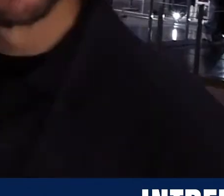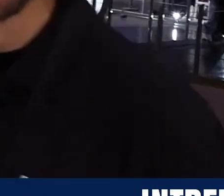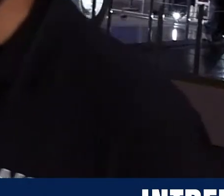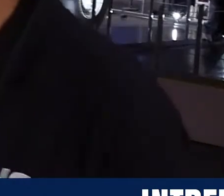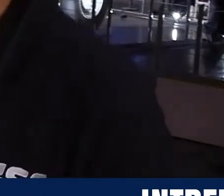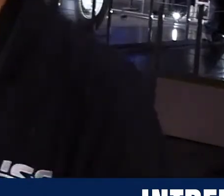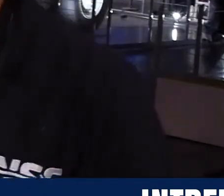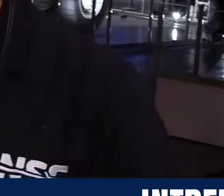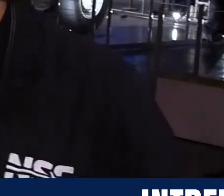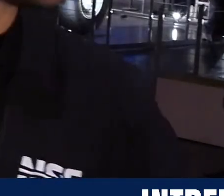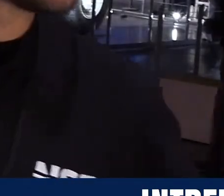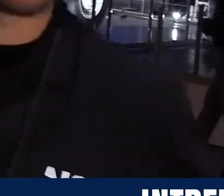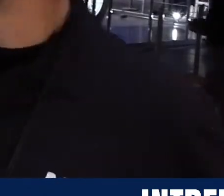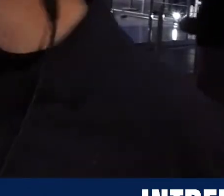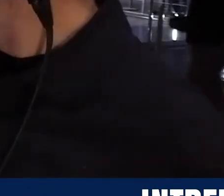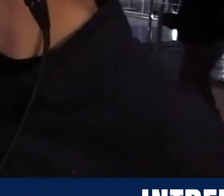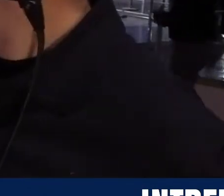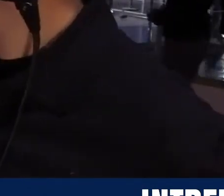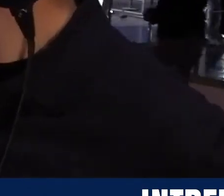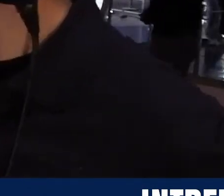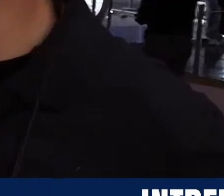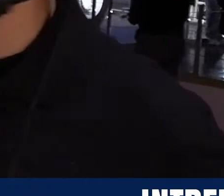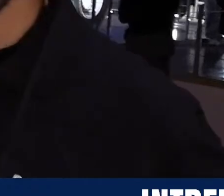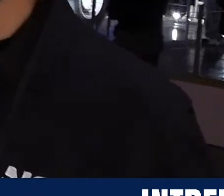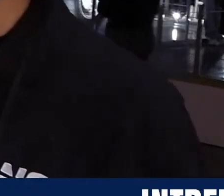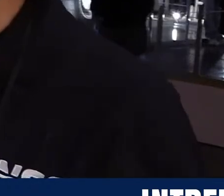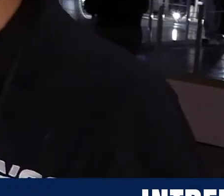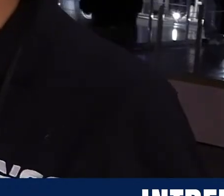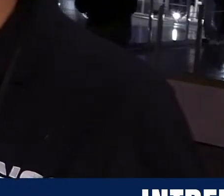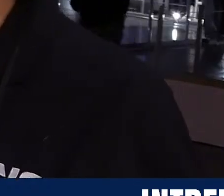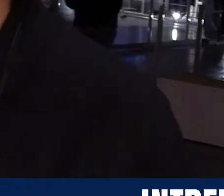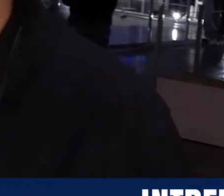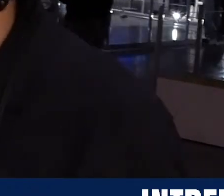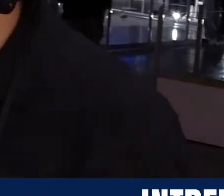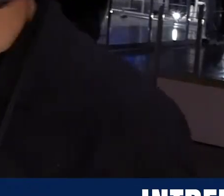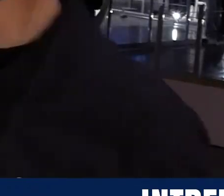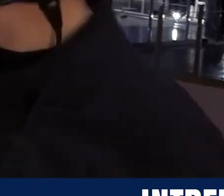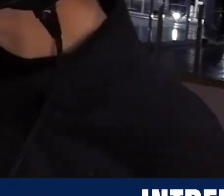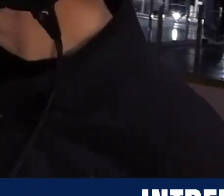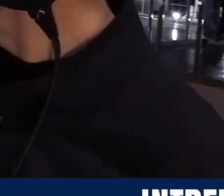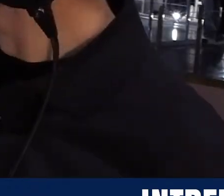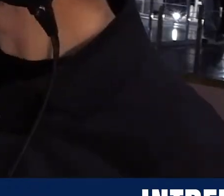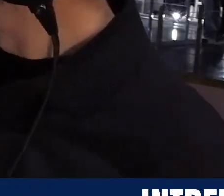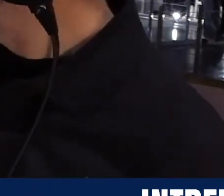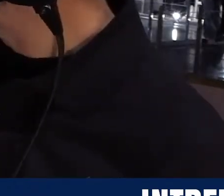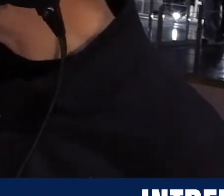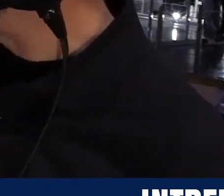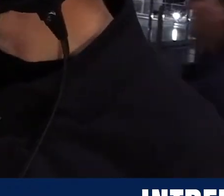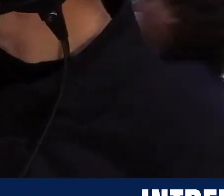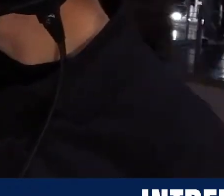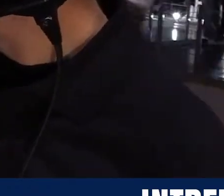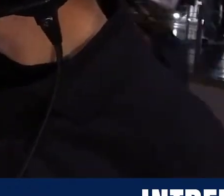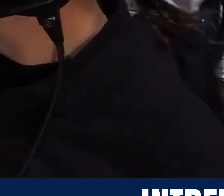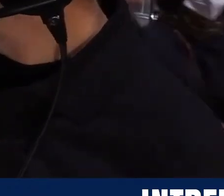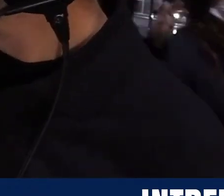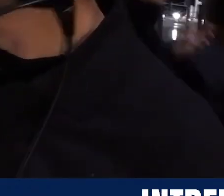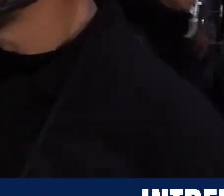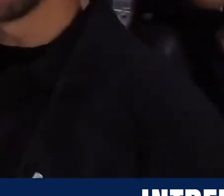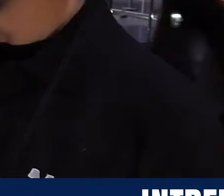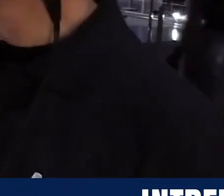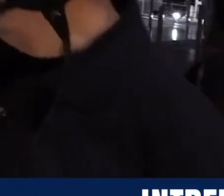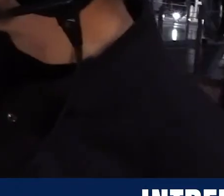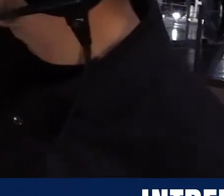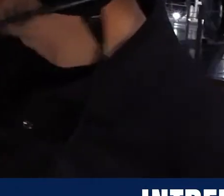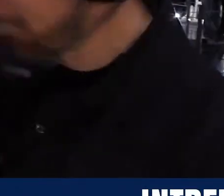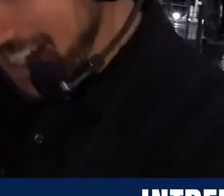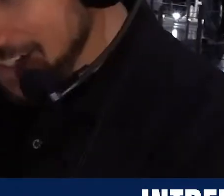museum. the Intrepid. like Nick Cage in National Treasure, just jump off the side of the Intrepid. Wait, what is could that a possibly thing? go wrong? Yes. That really happened? Yep. Have you I never